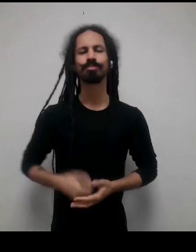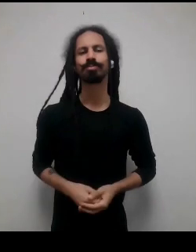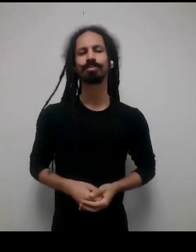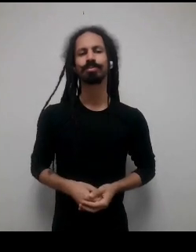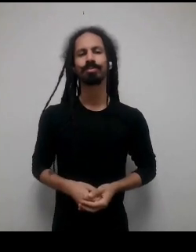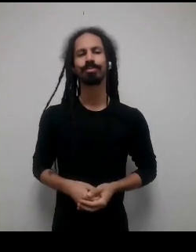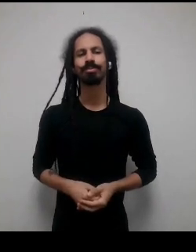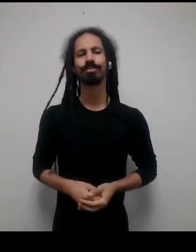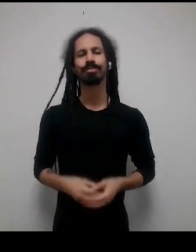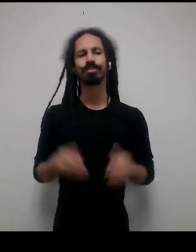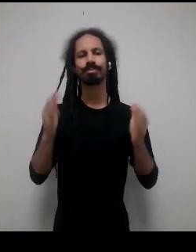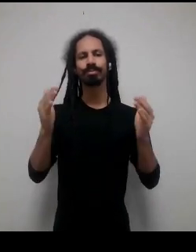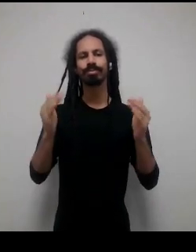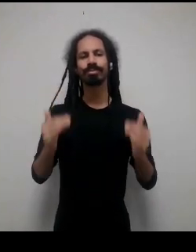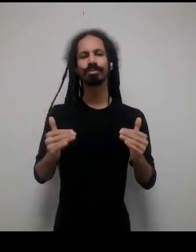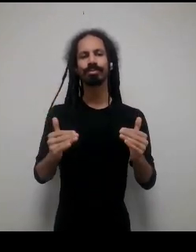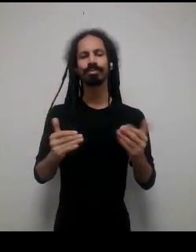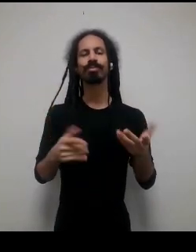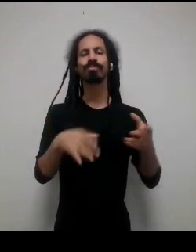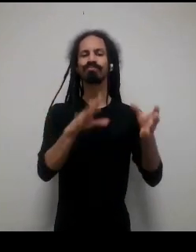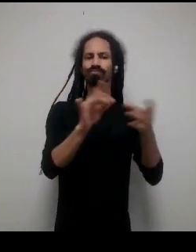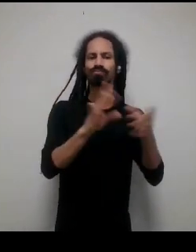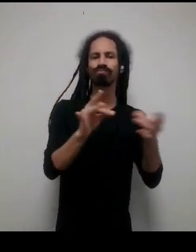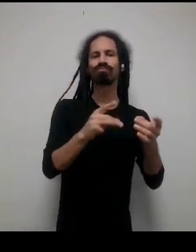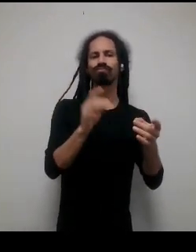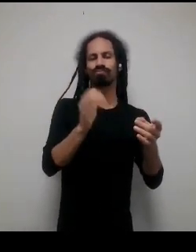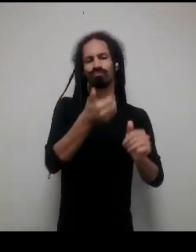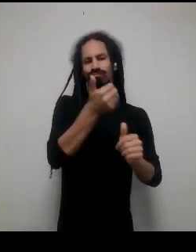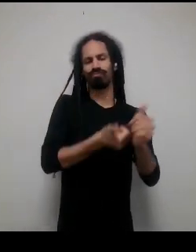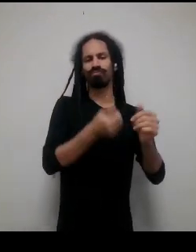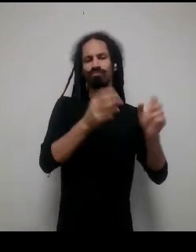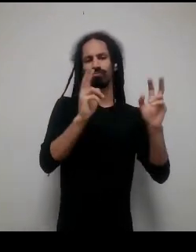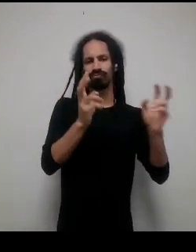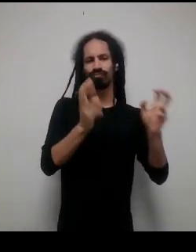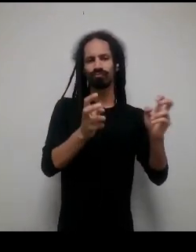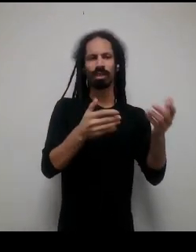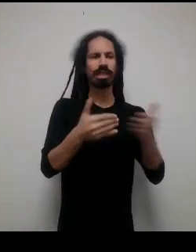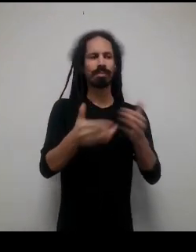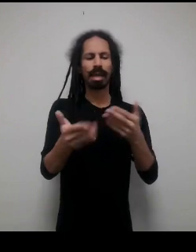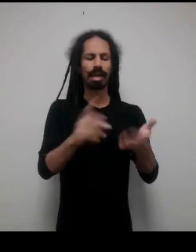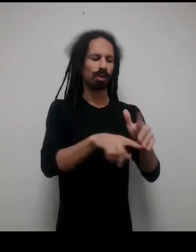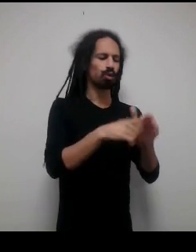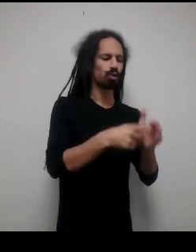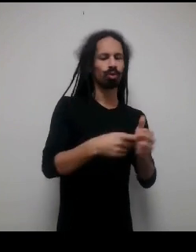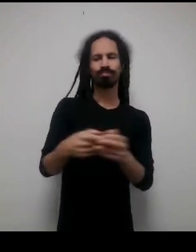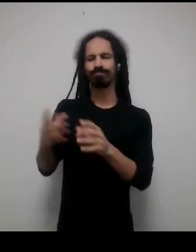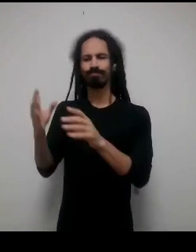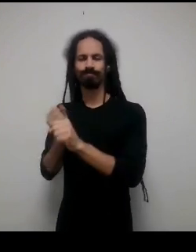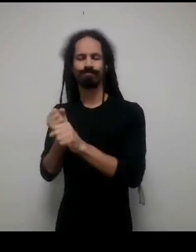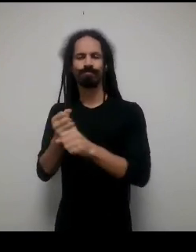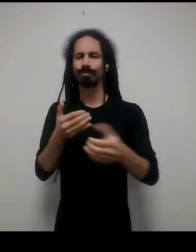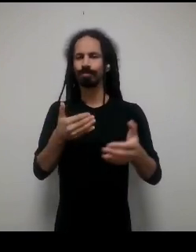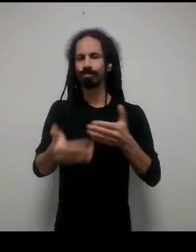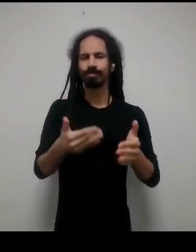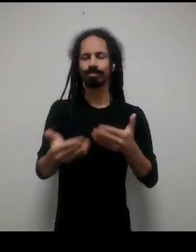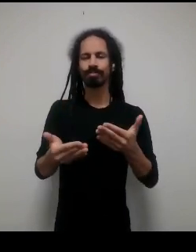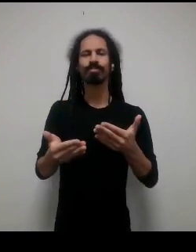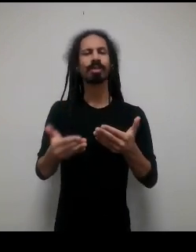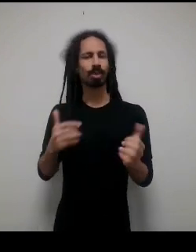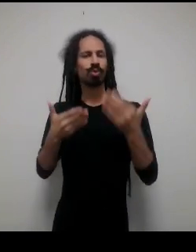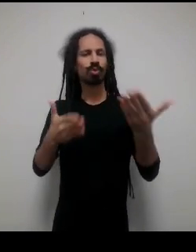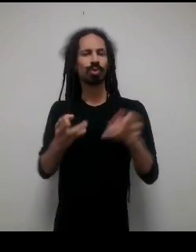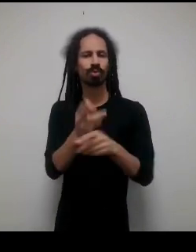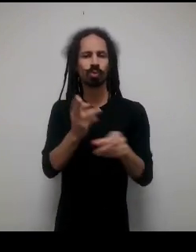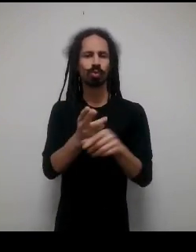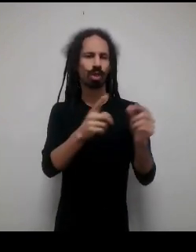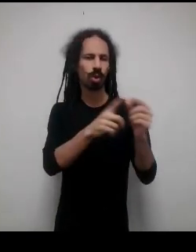Throughout your presentation, whether it be in the body, the intro, conclusion, I'd recommend to use words that you're comfortable and familiar with.